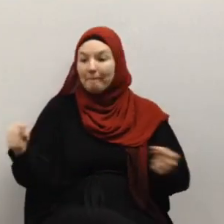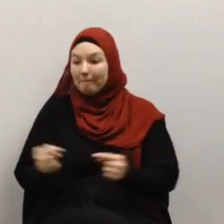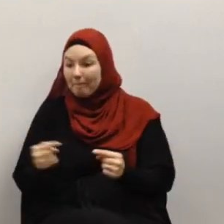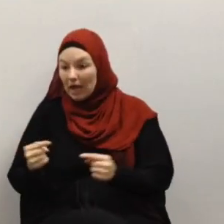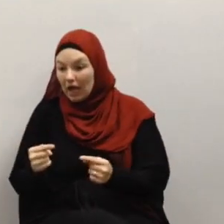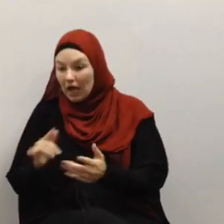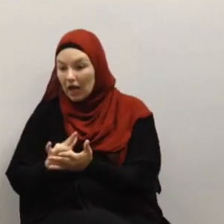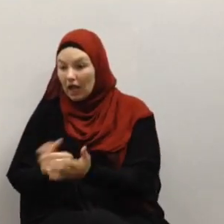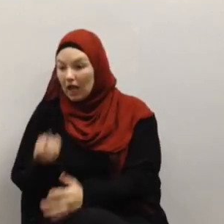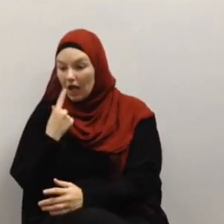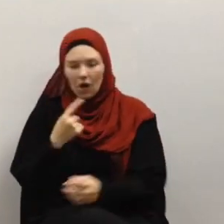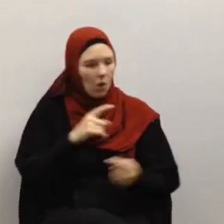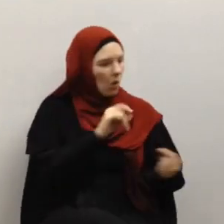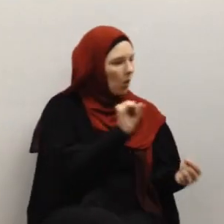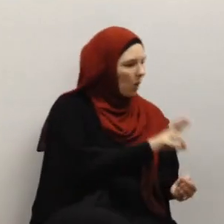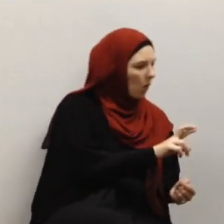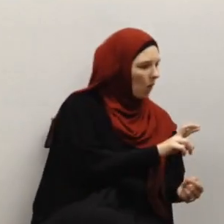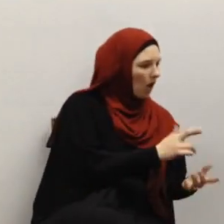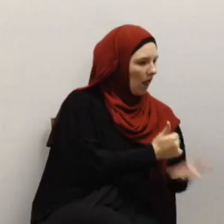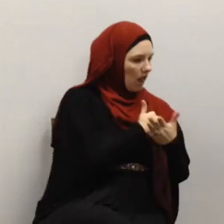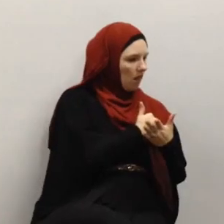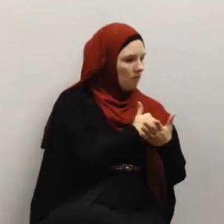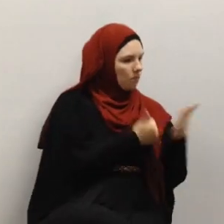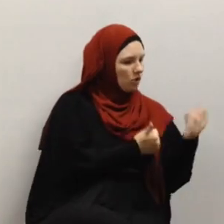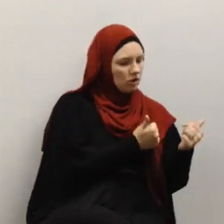than cure.